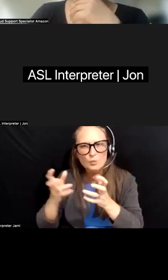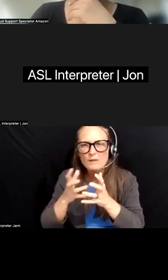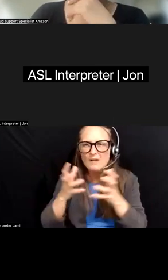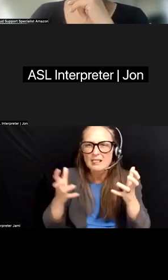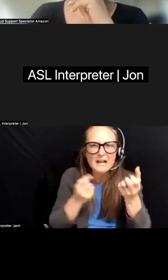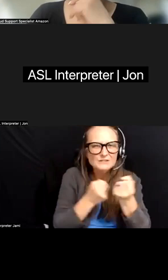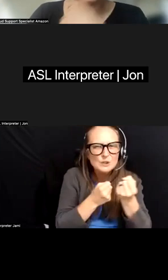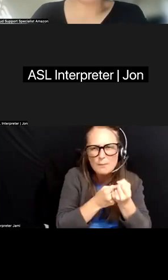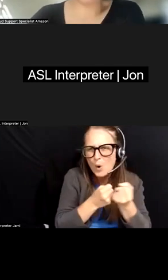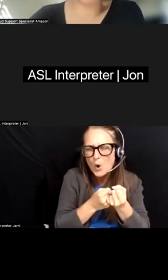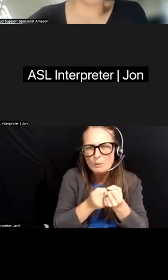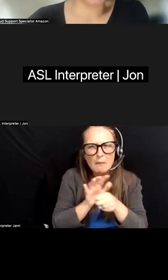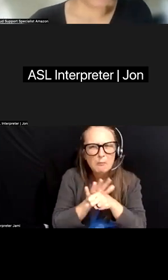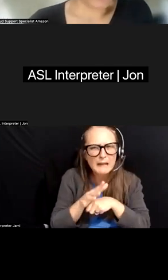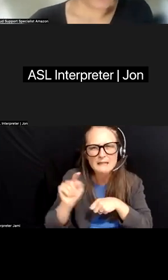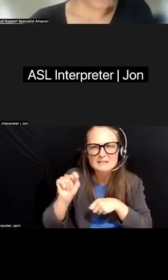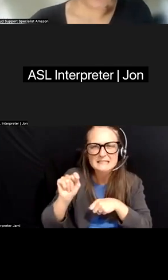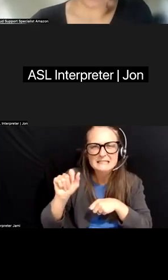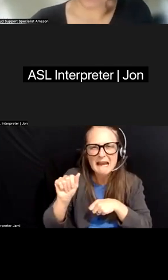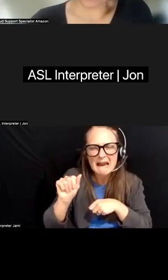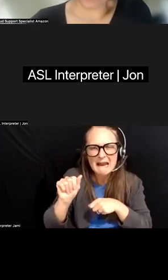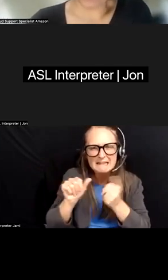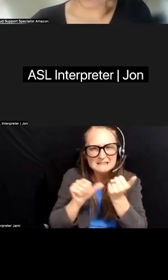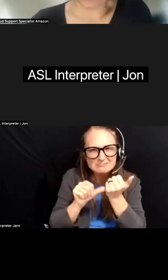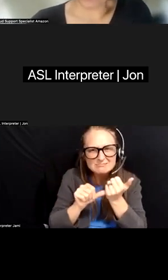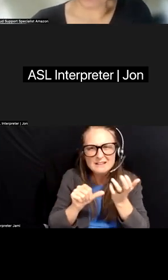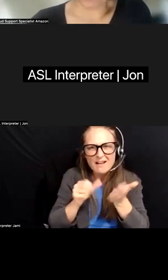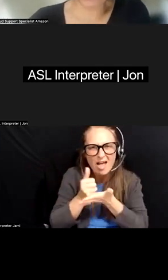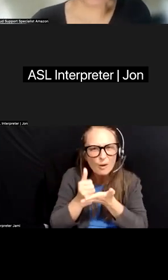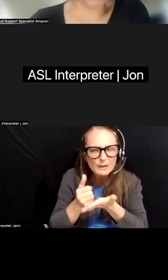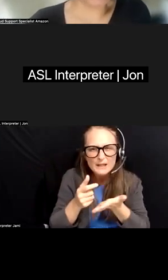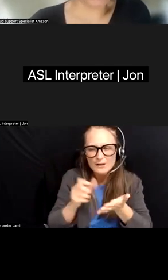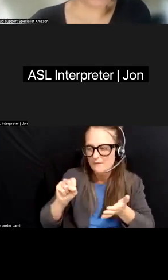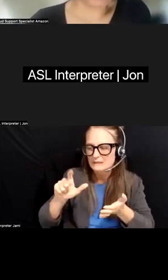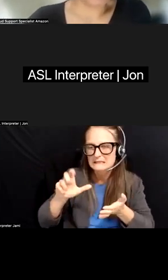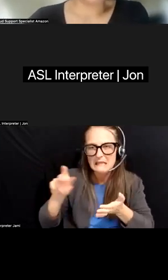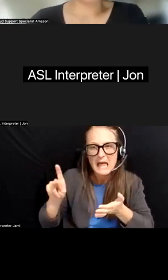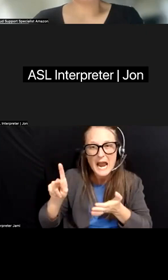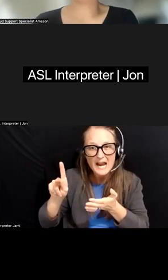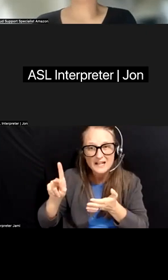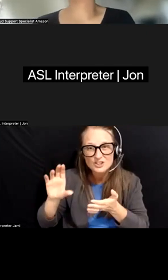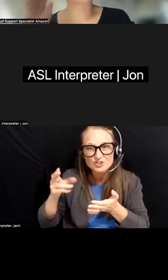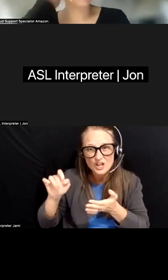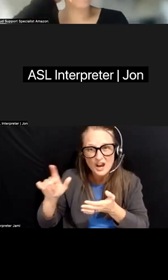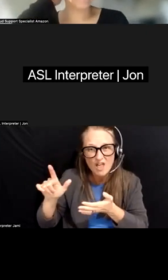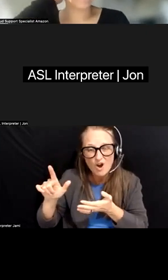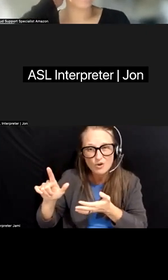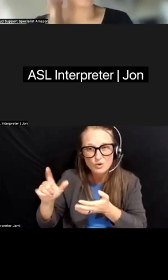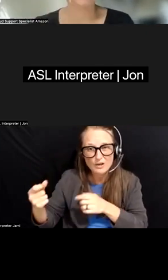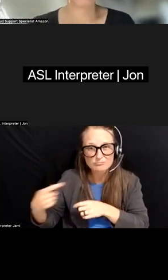TAs helping you. I'm here. We have the Slack channel. You can always reach out to me and we can discuss things further.